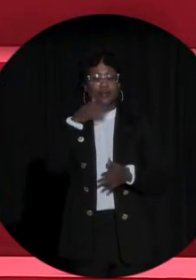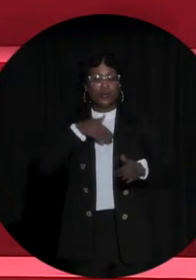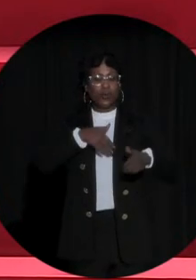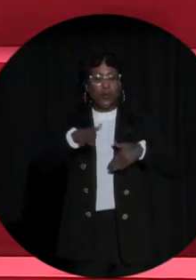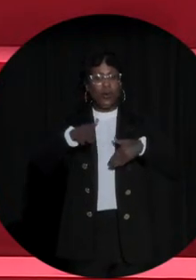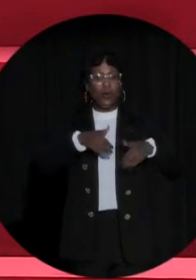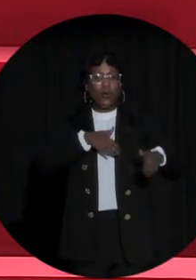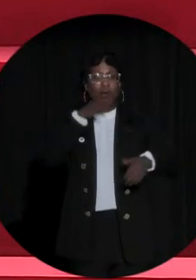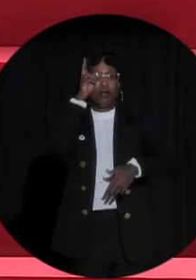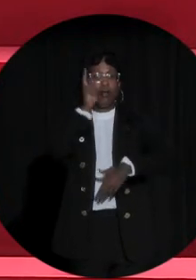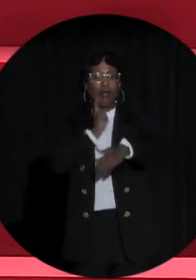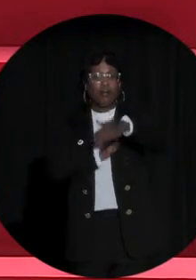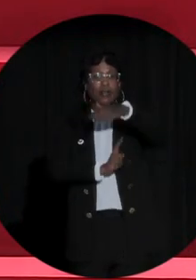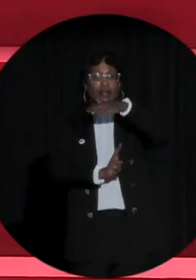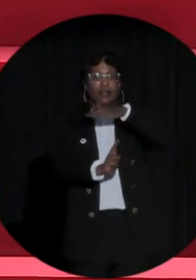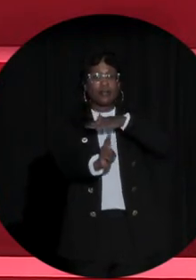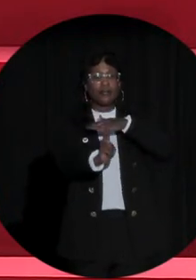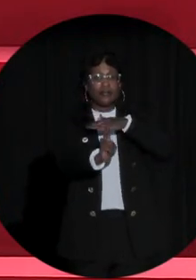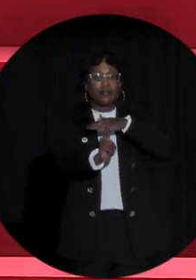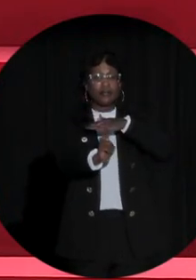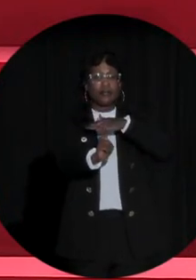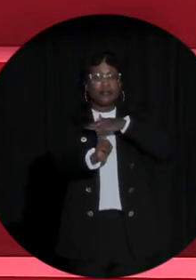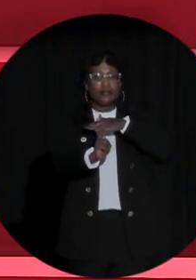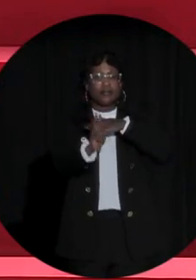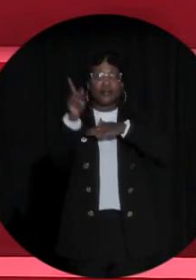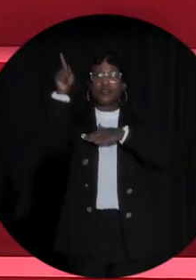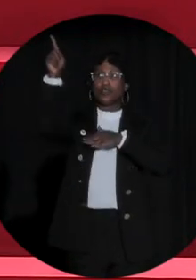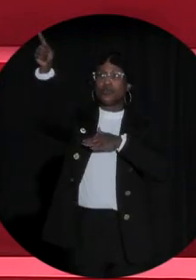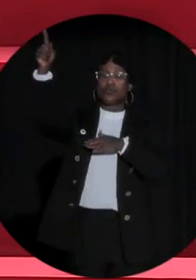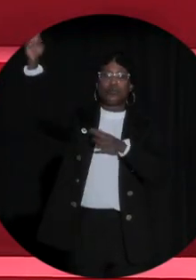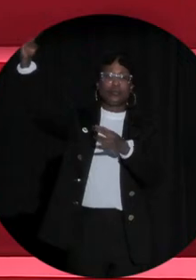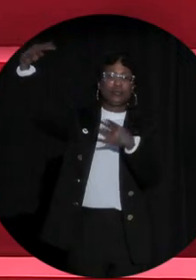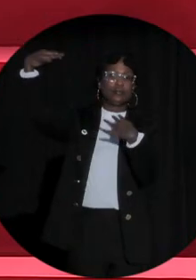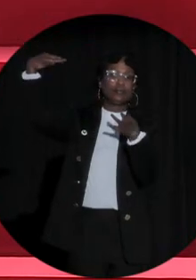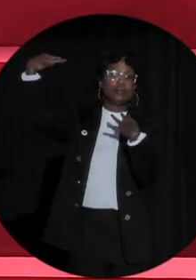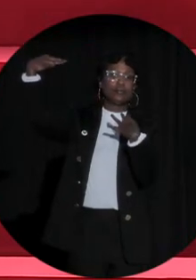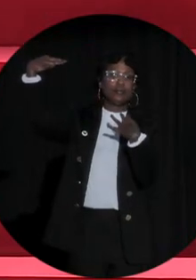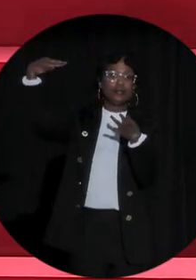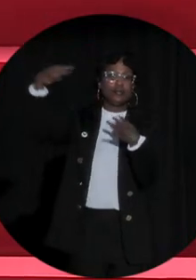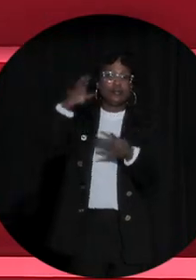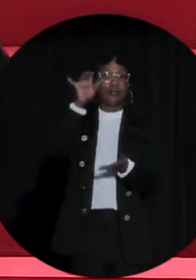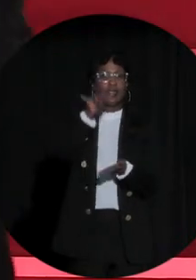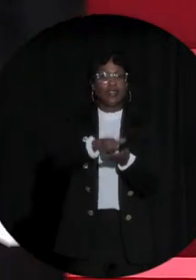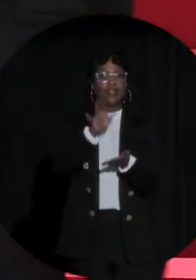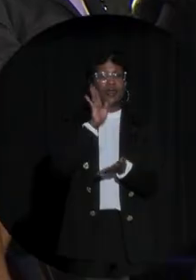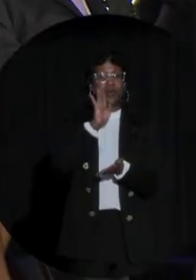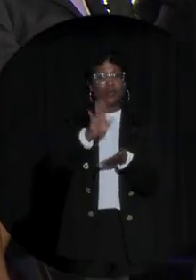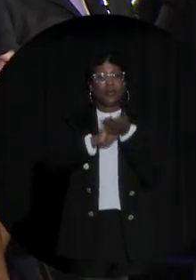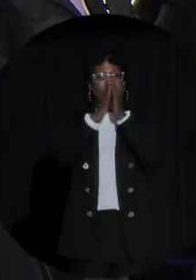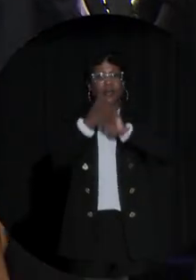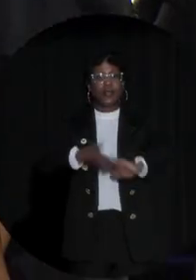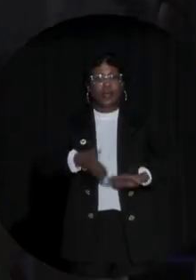in your sight. May it be so. Amen.